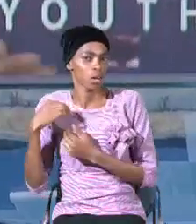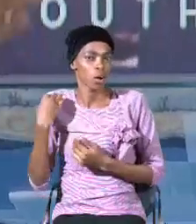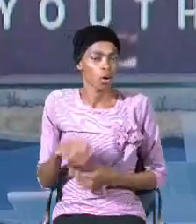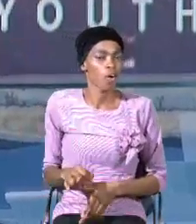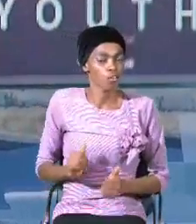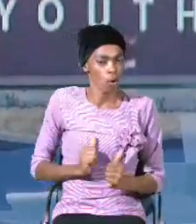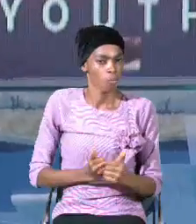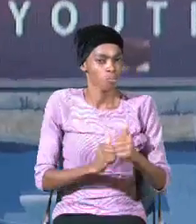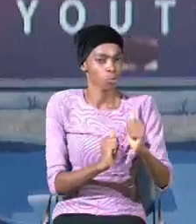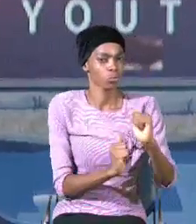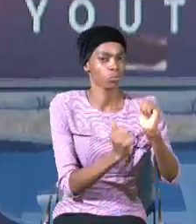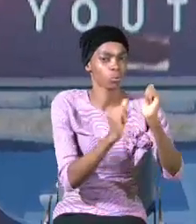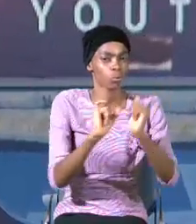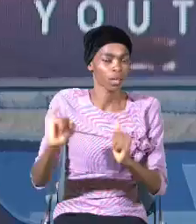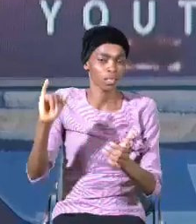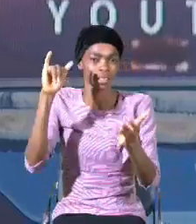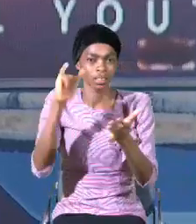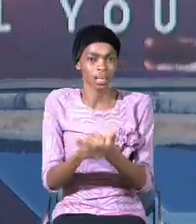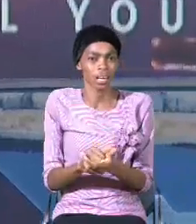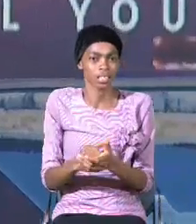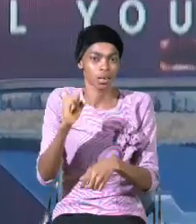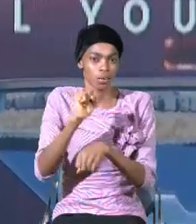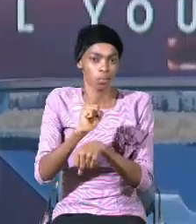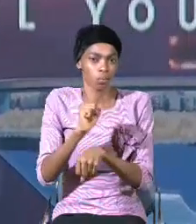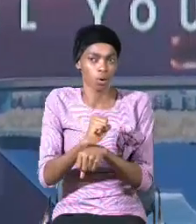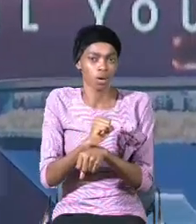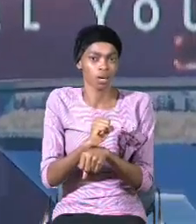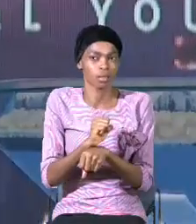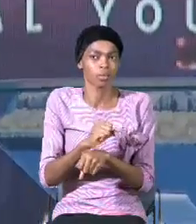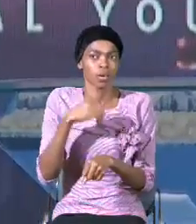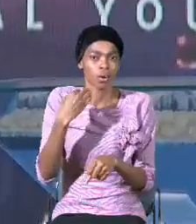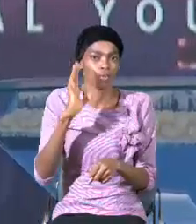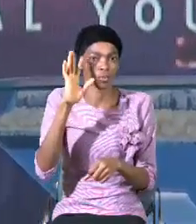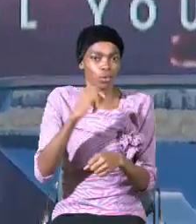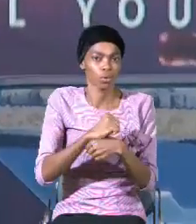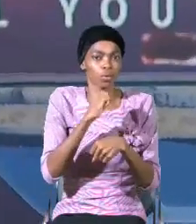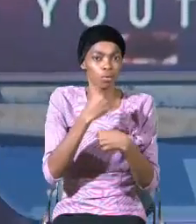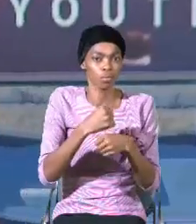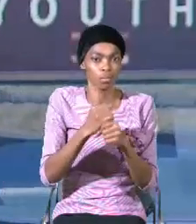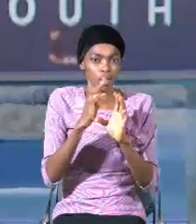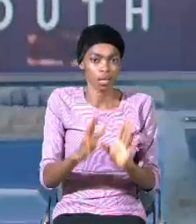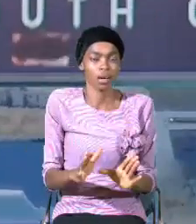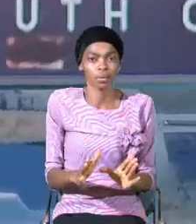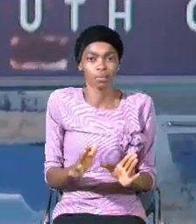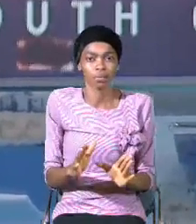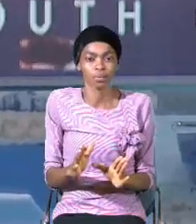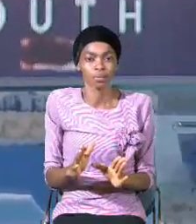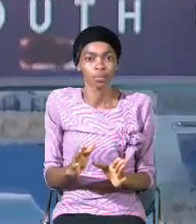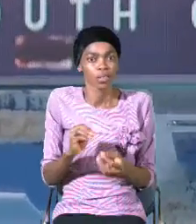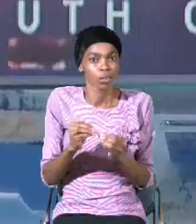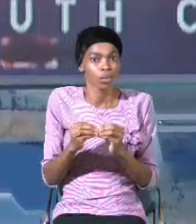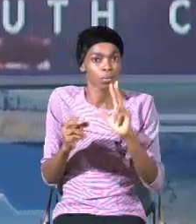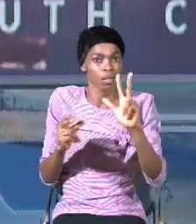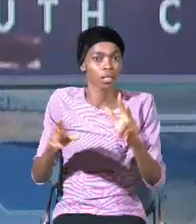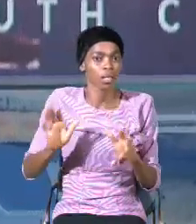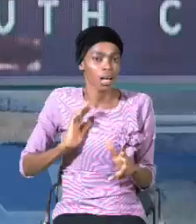pursuing that mandate of your Maker. Number three, our